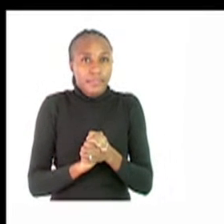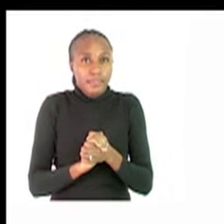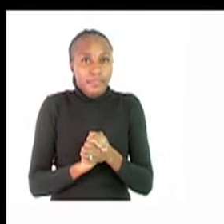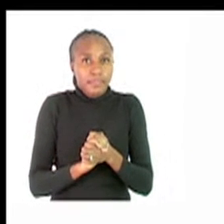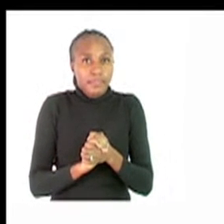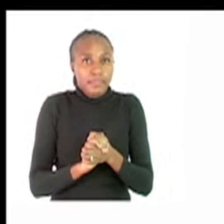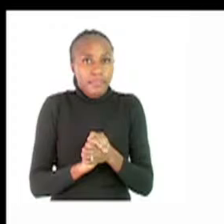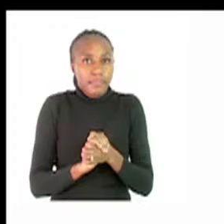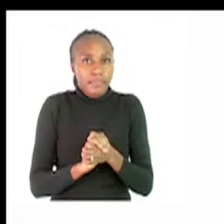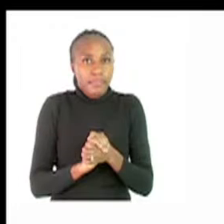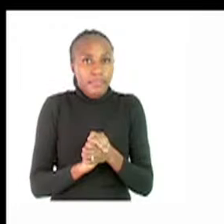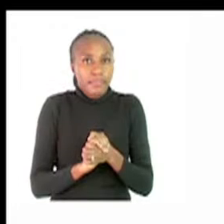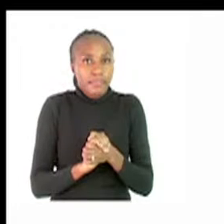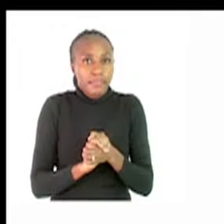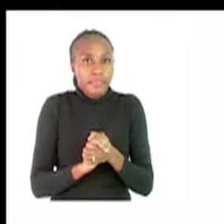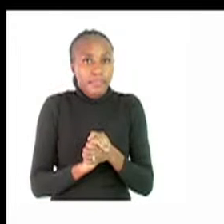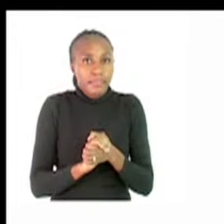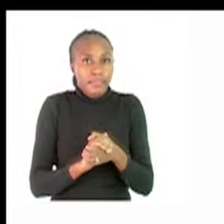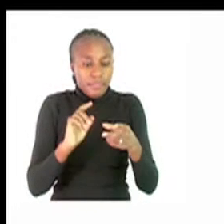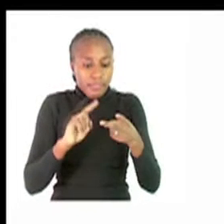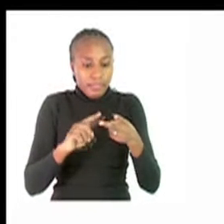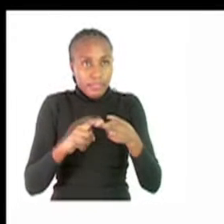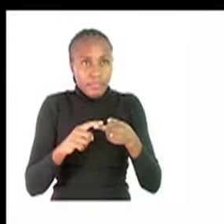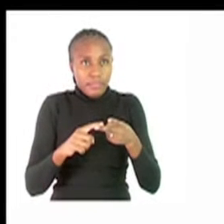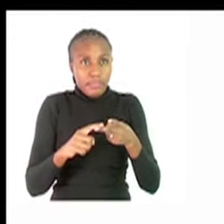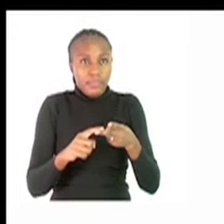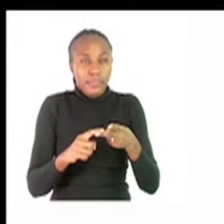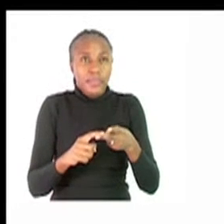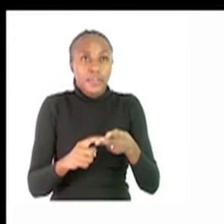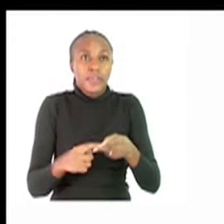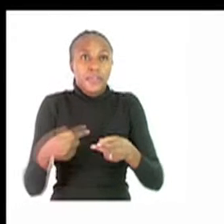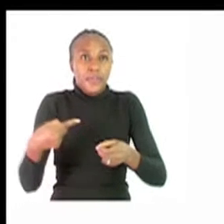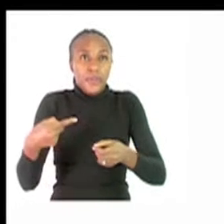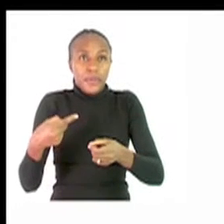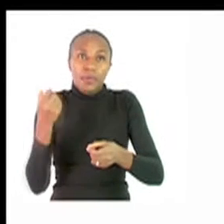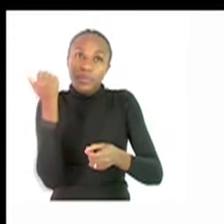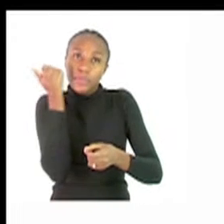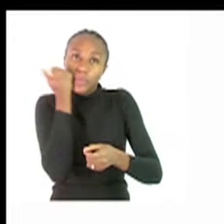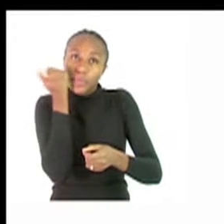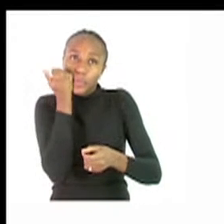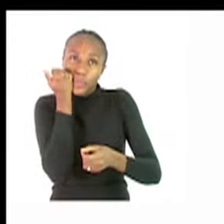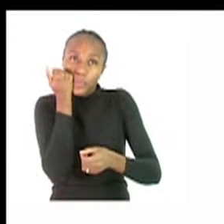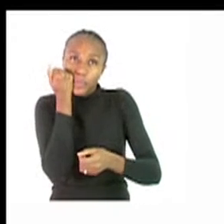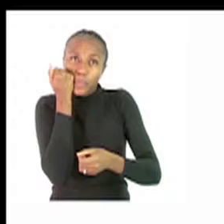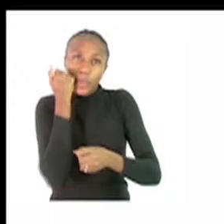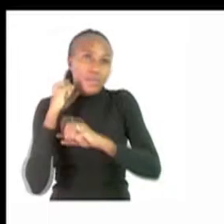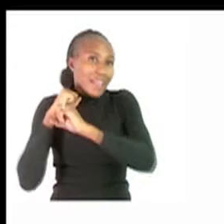exchanged. Drug addicts. During the use of drugs,